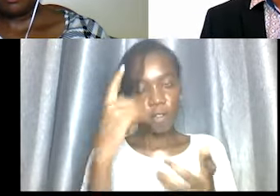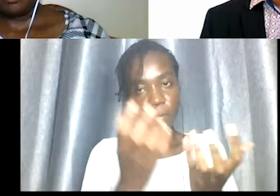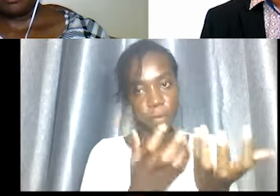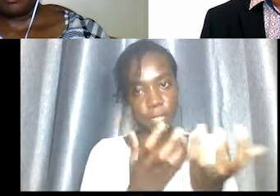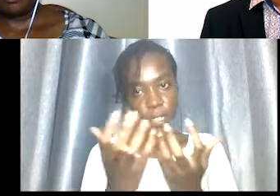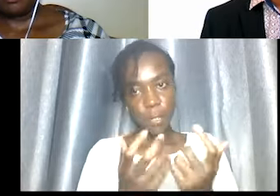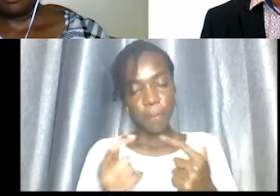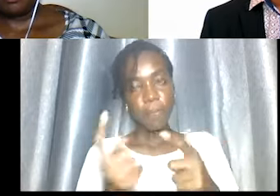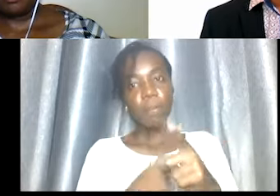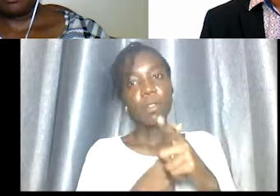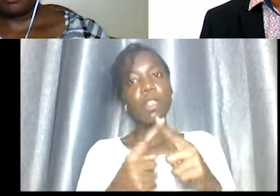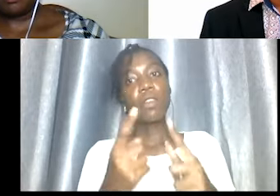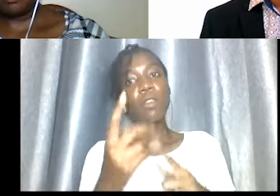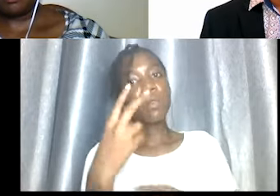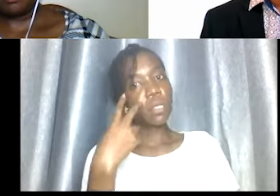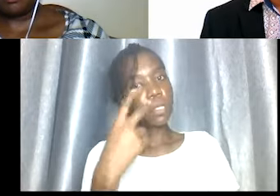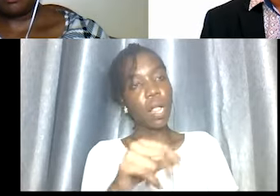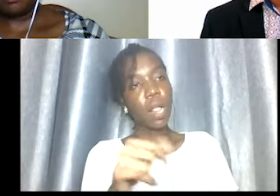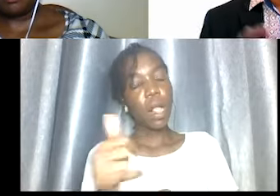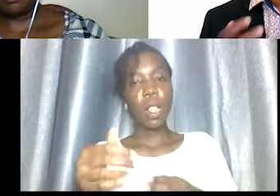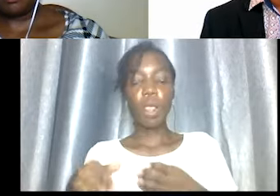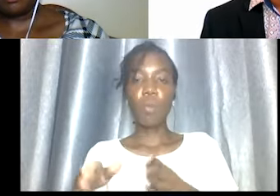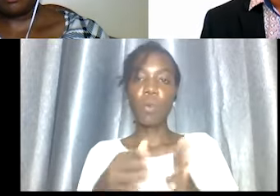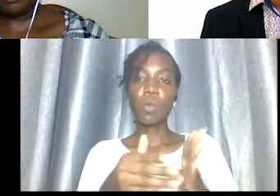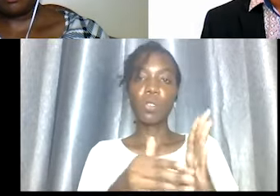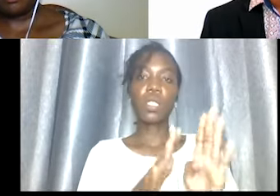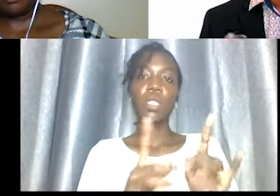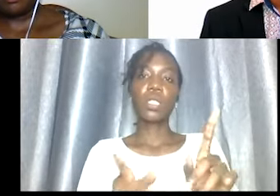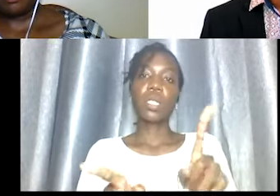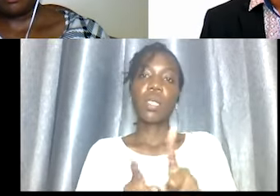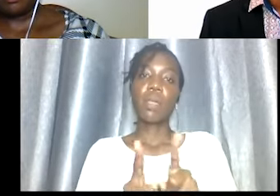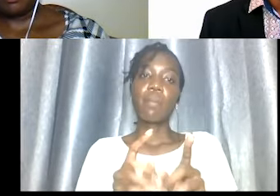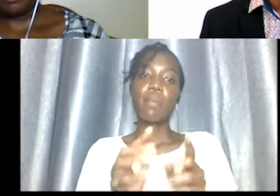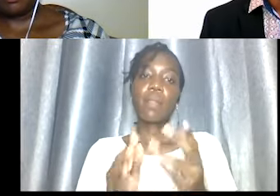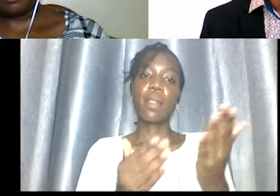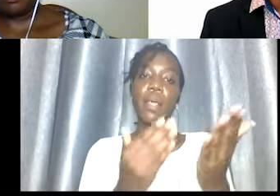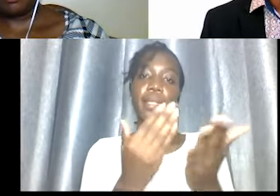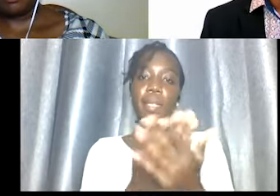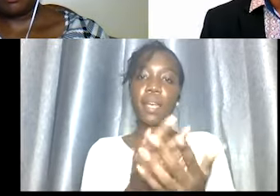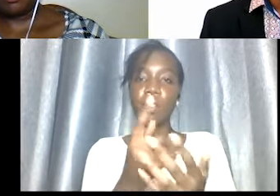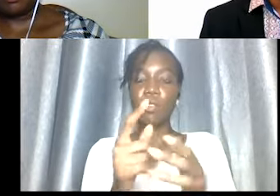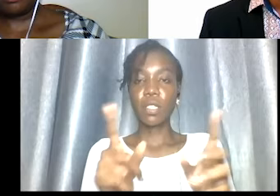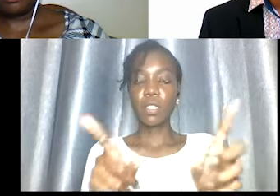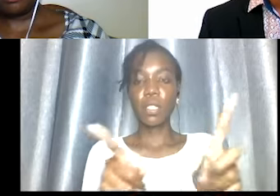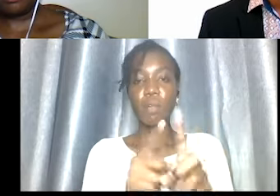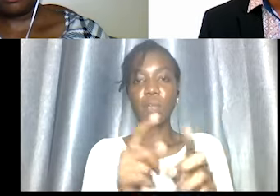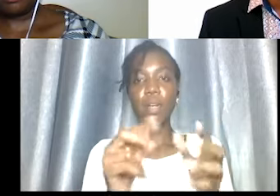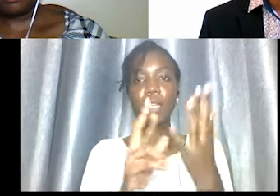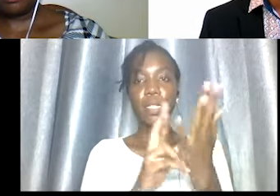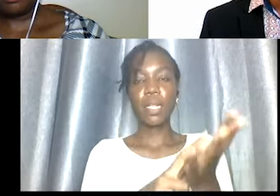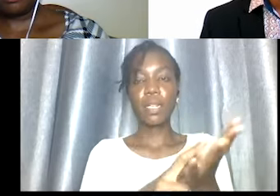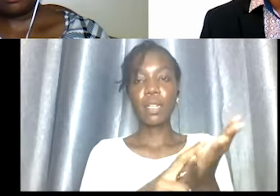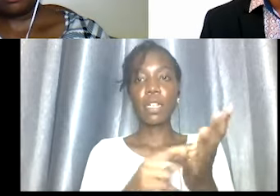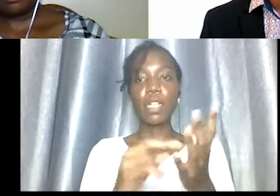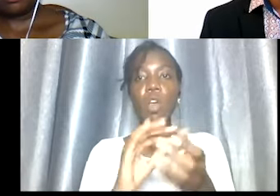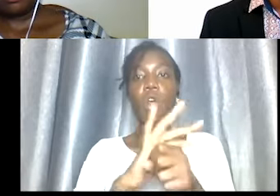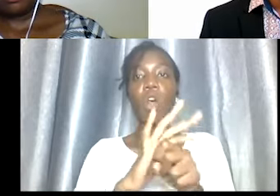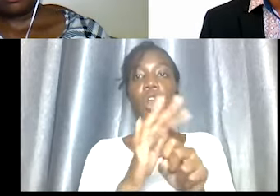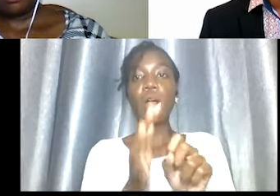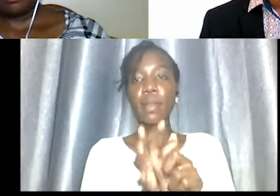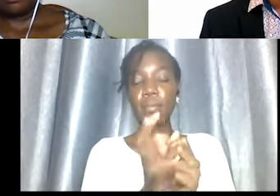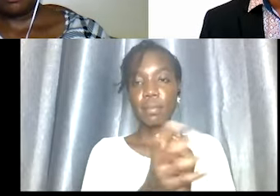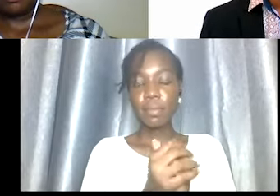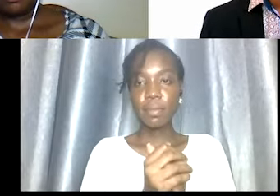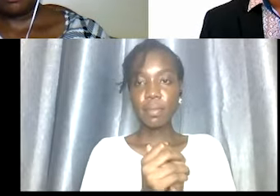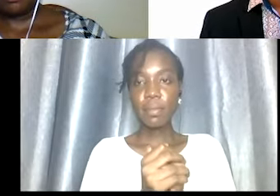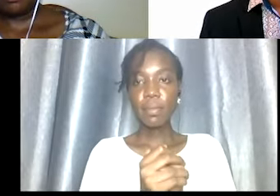for other business opportunities that has presented itself as a result of COVID and tap into those.